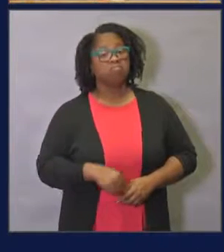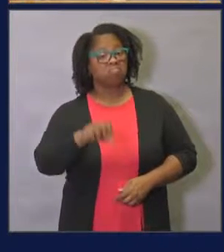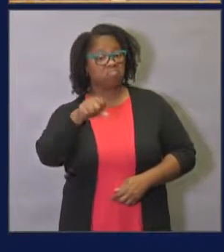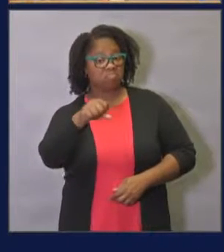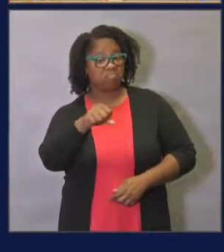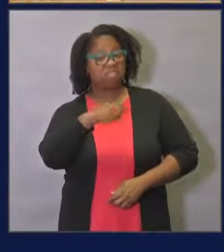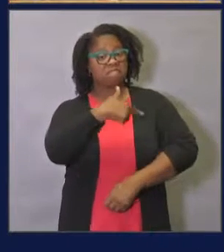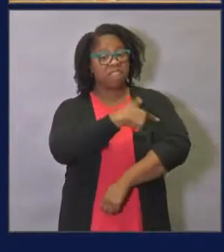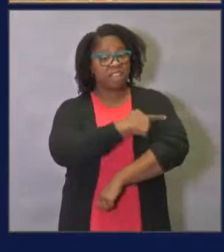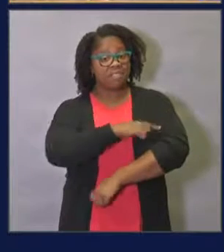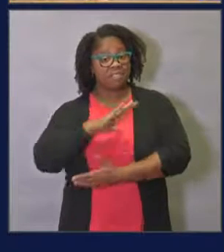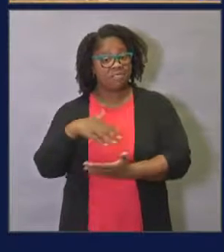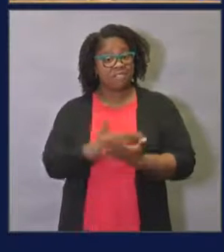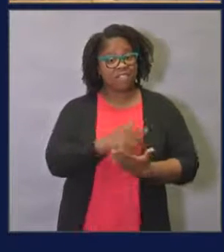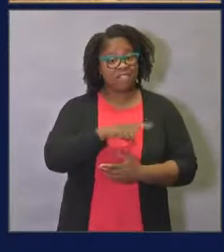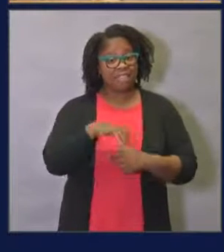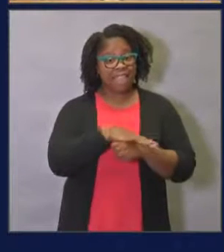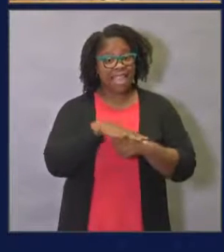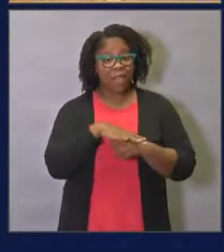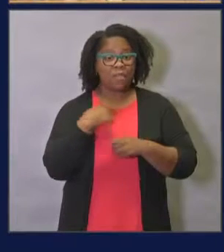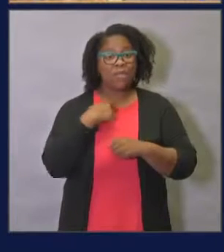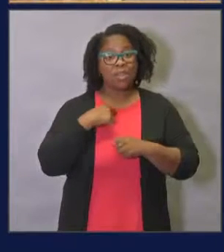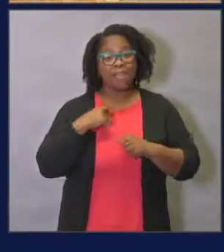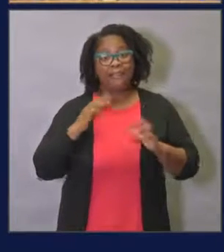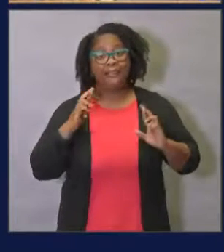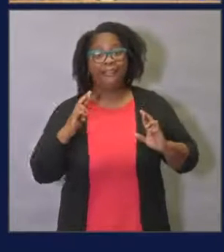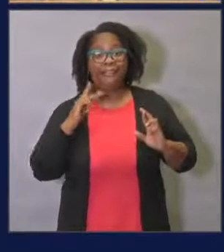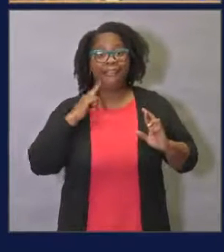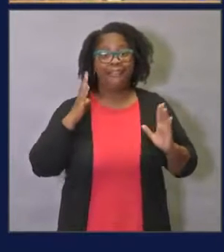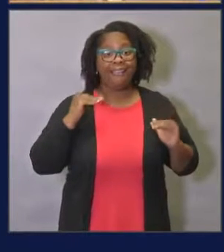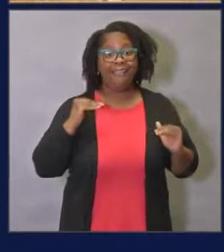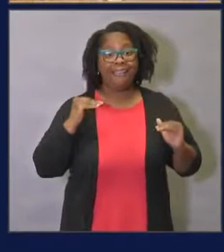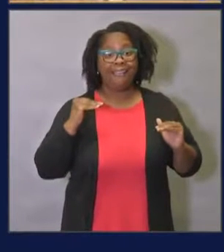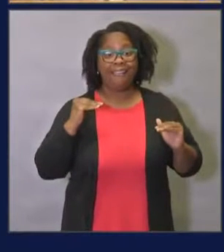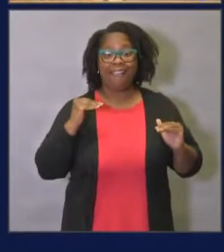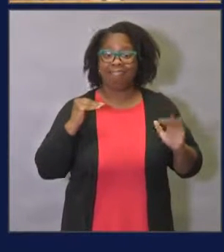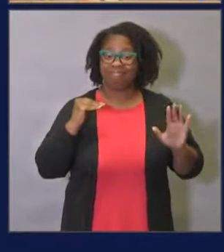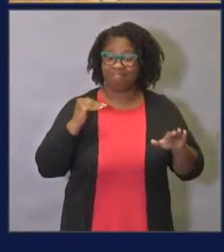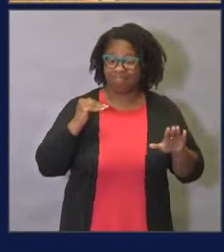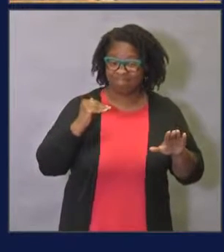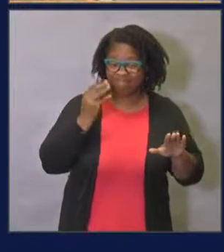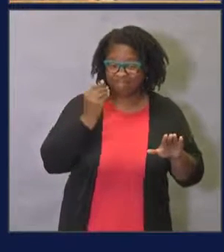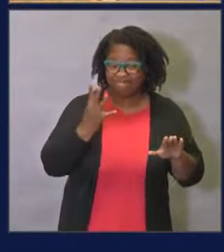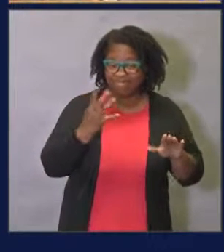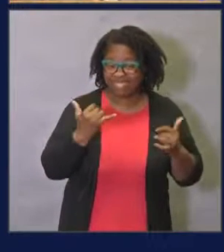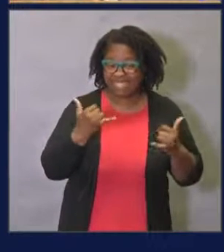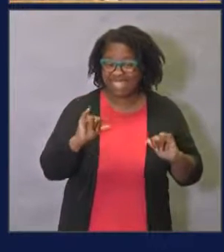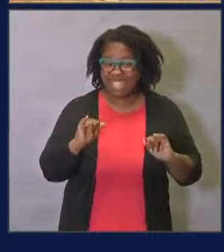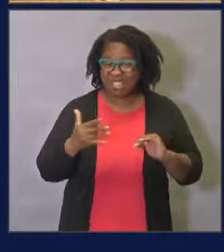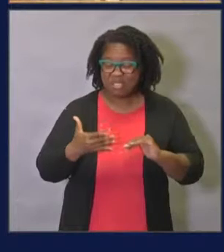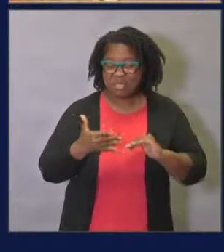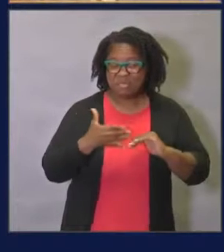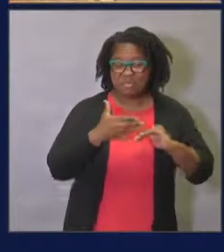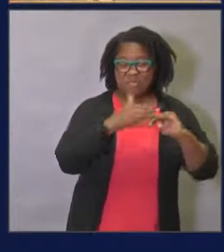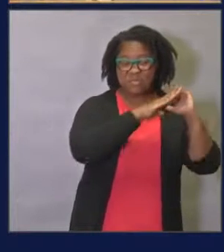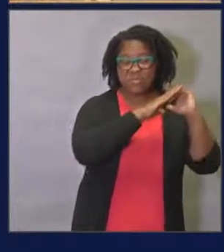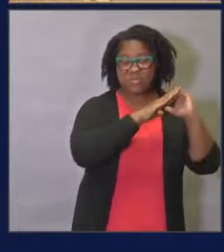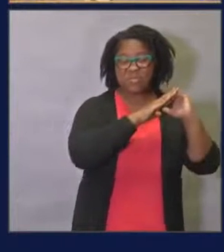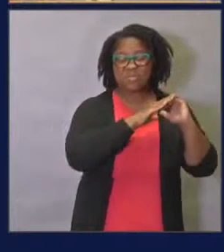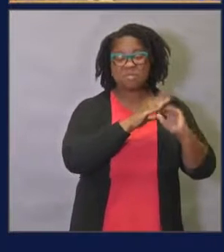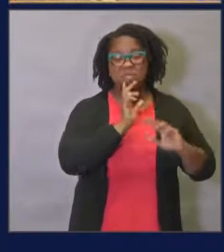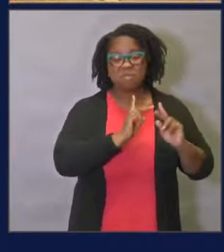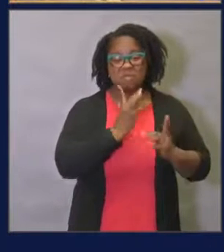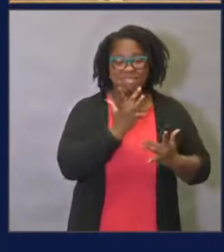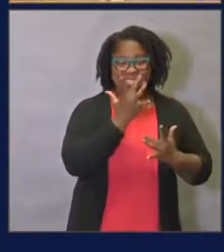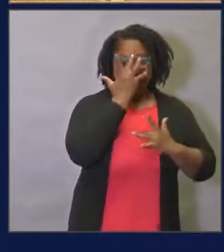County has given us a lot of hope, we are still in the midst of a disastrous surge in cases, hospitalizations, and sadly more